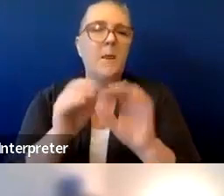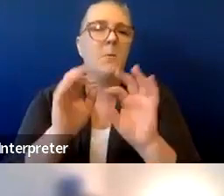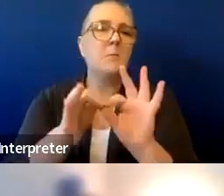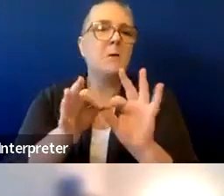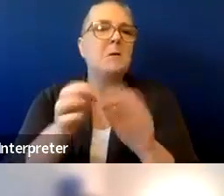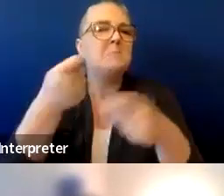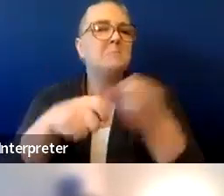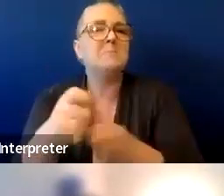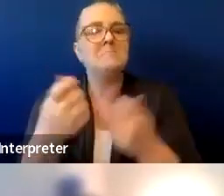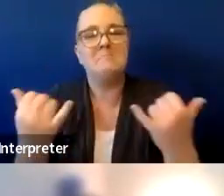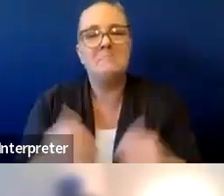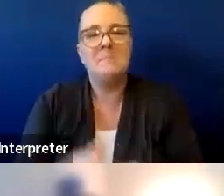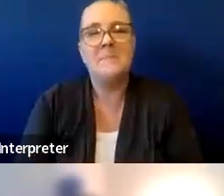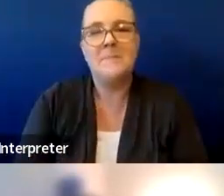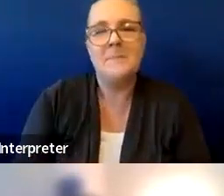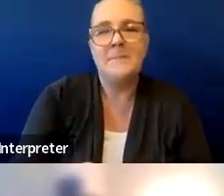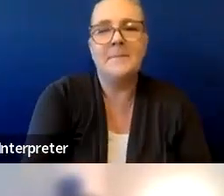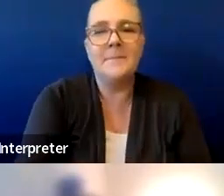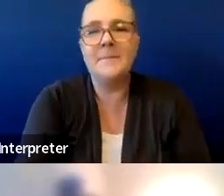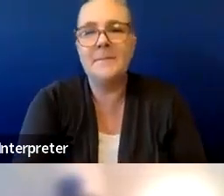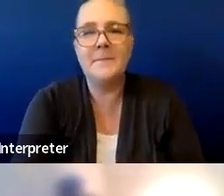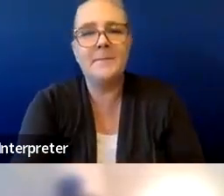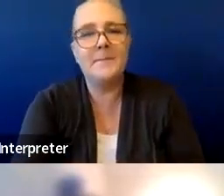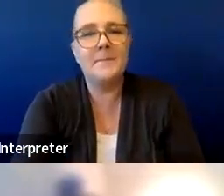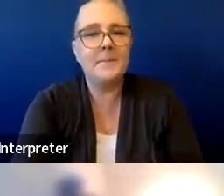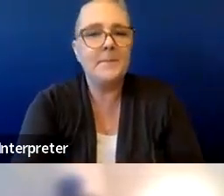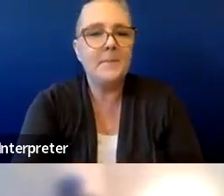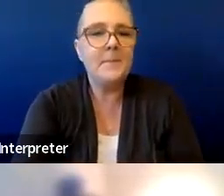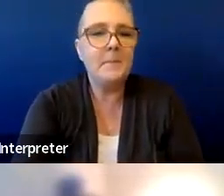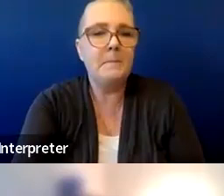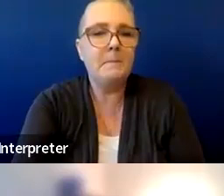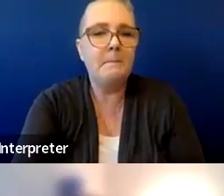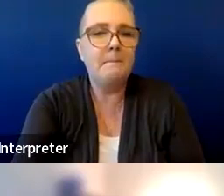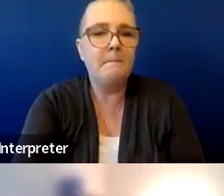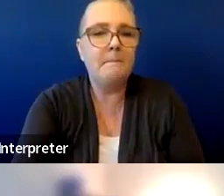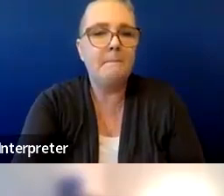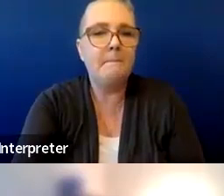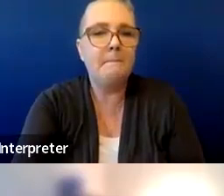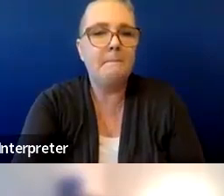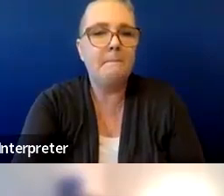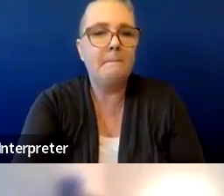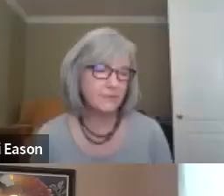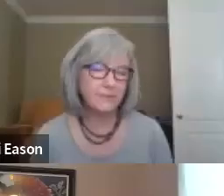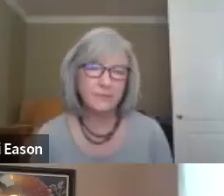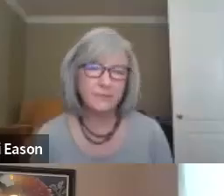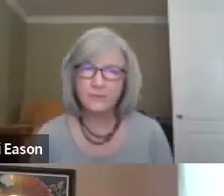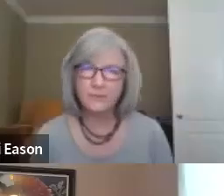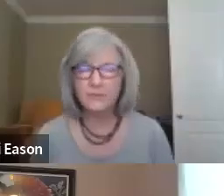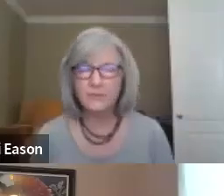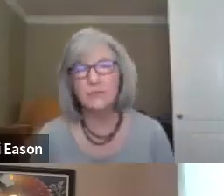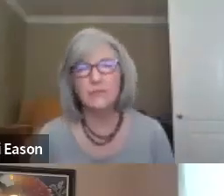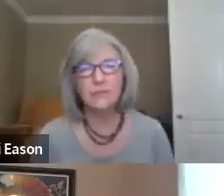And so these will be activities that will be so much more easily available to Alta Regional Center